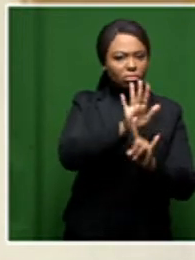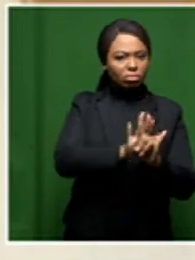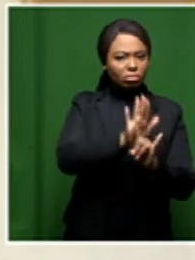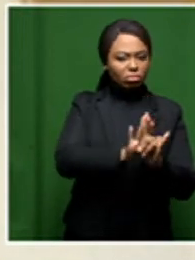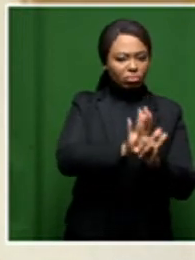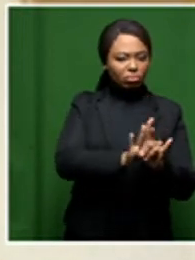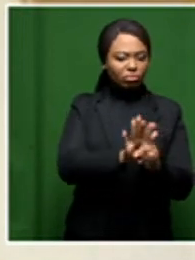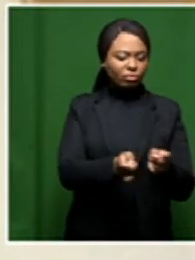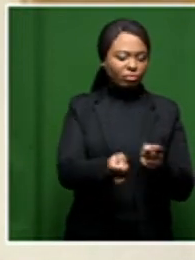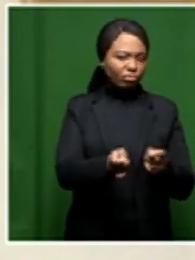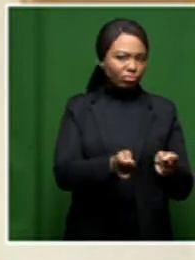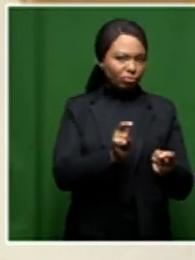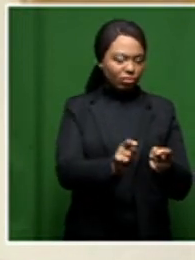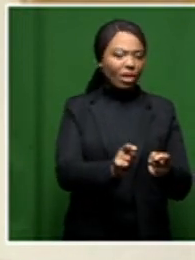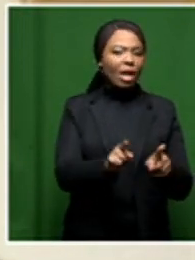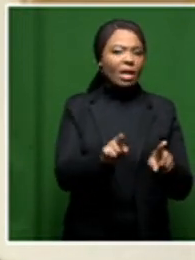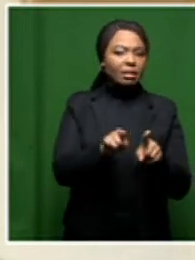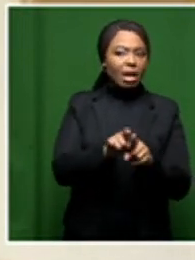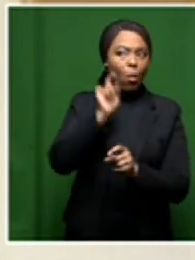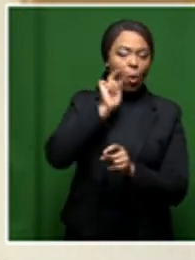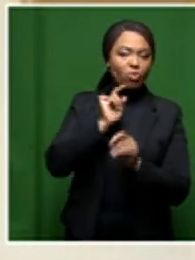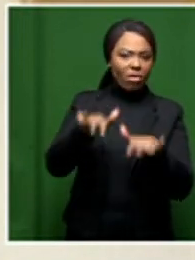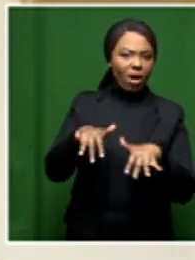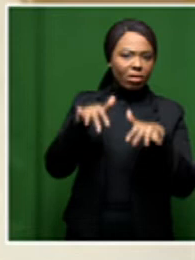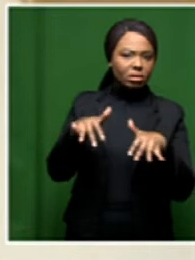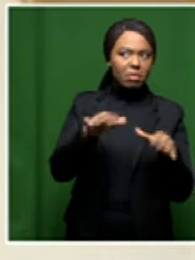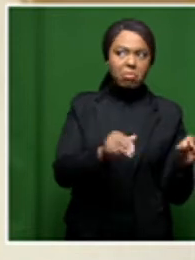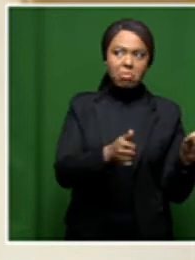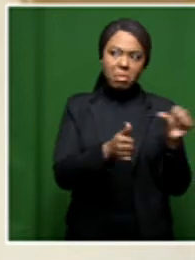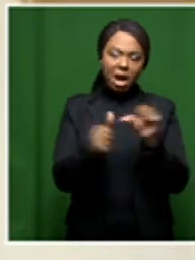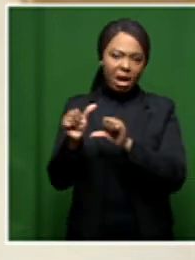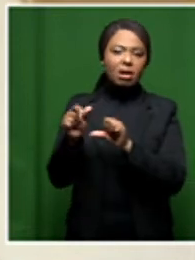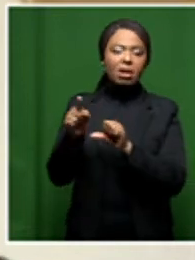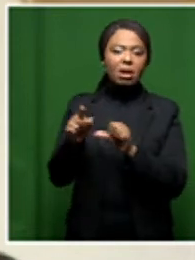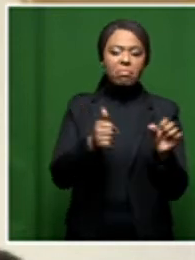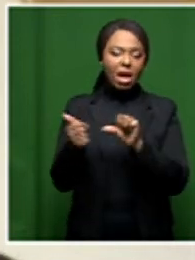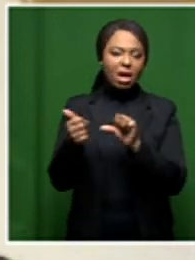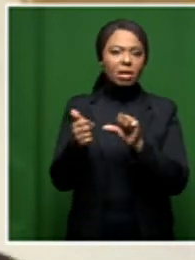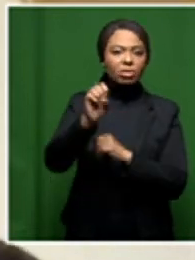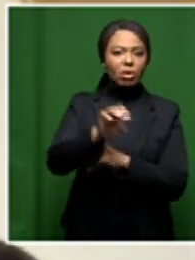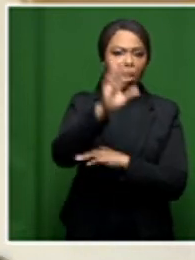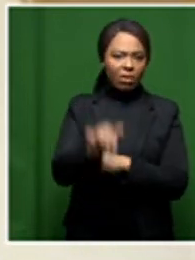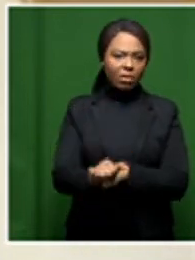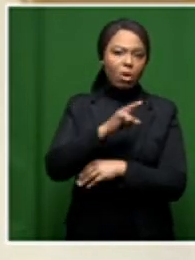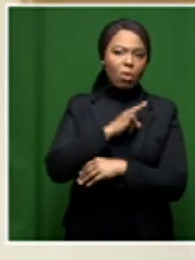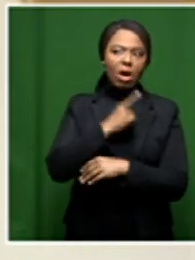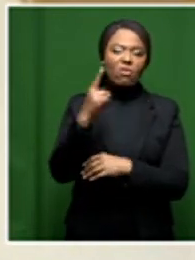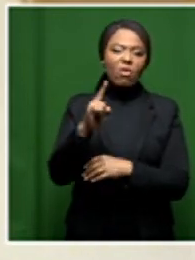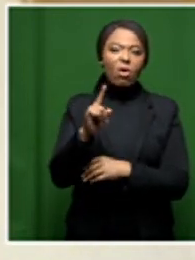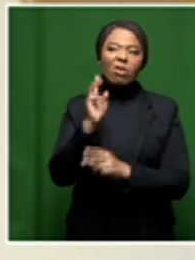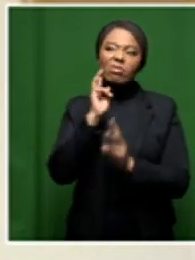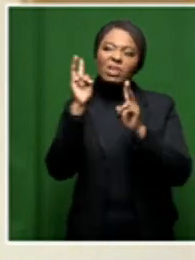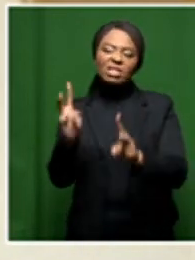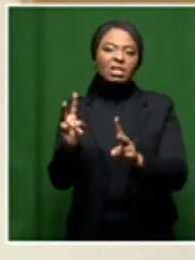Taronga Zoo, and eventually at the age of 19 moved back to South Africa through a visit to the Kruger National Park.